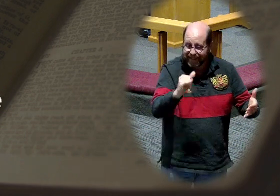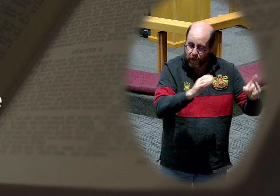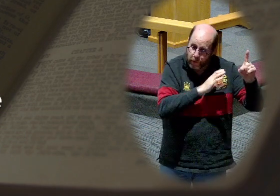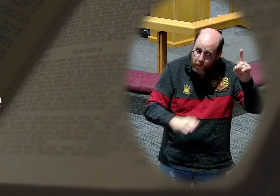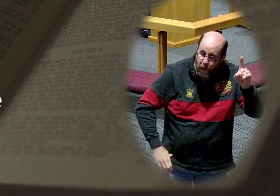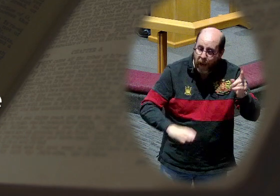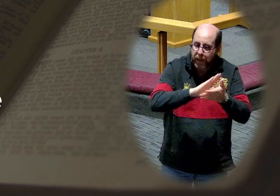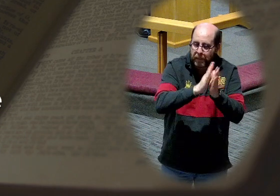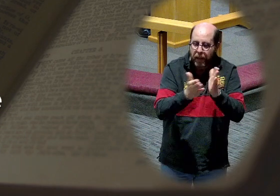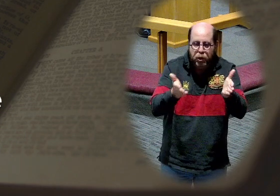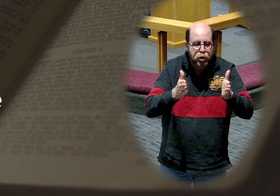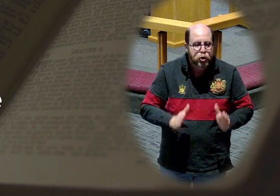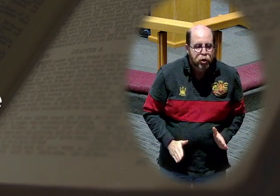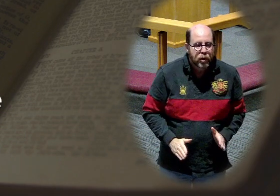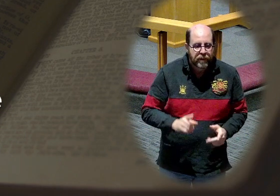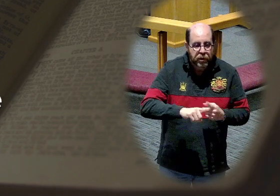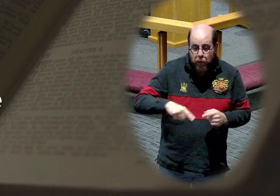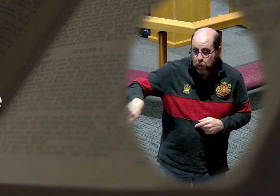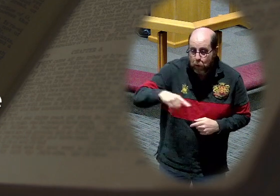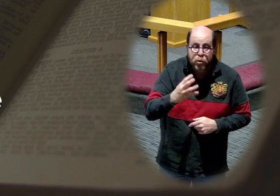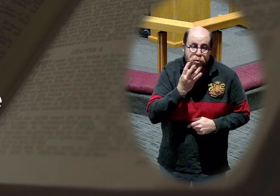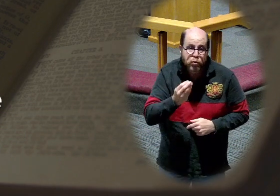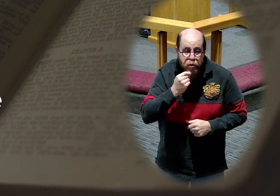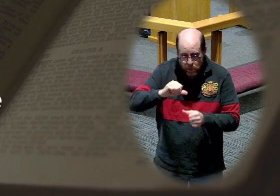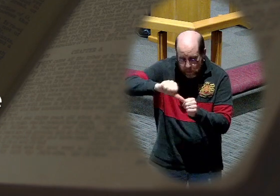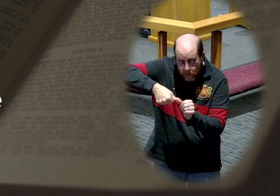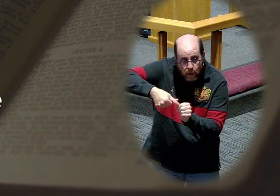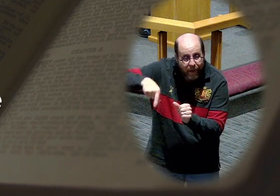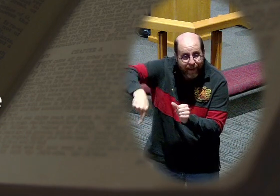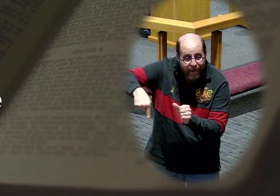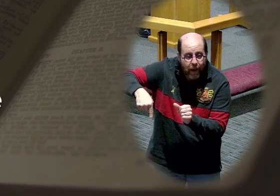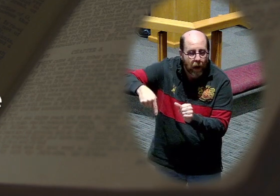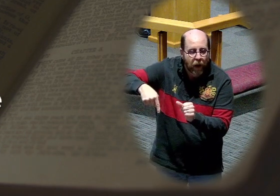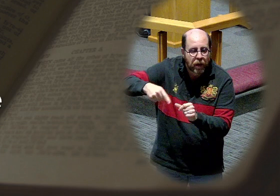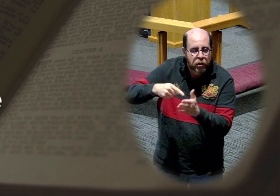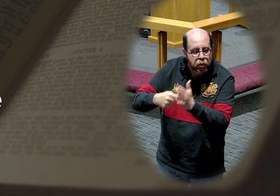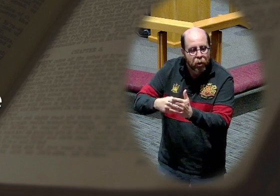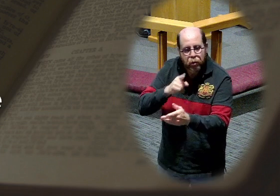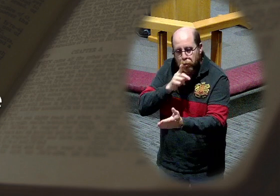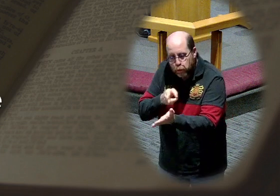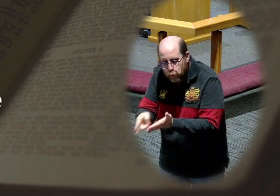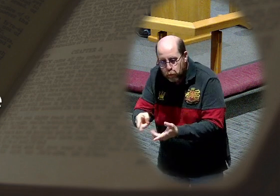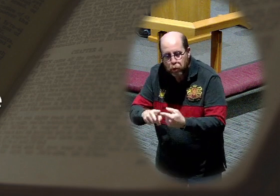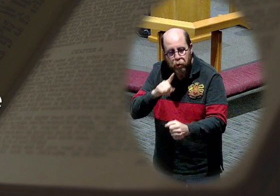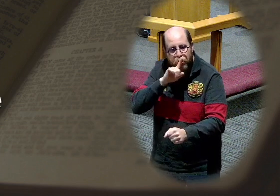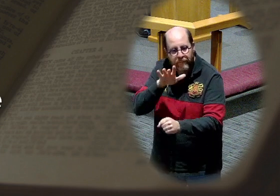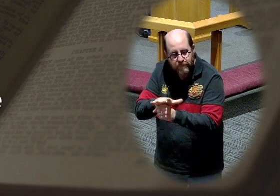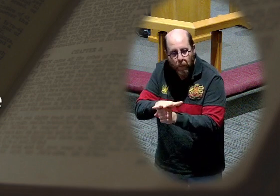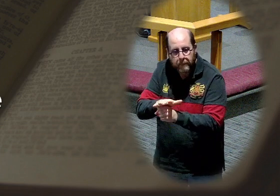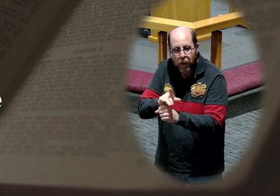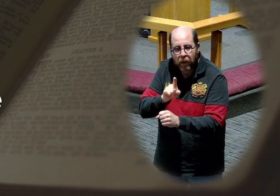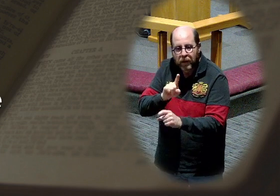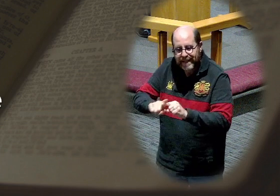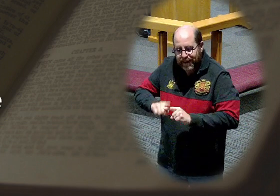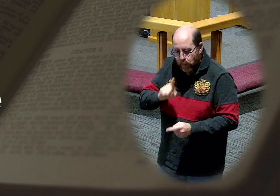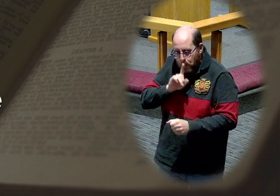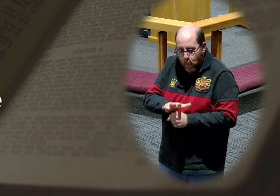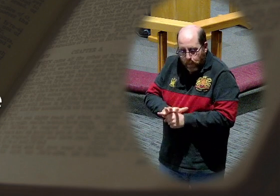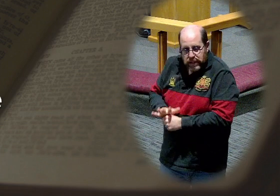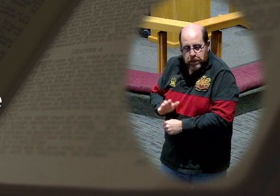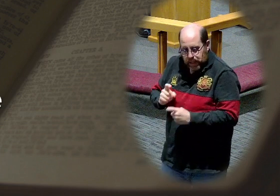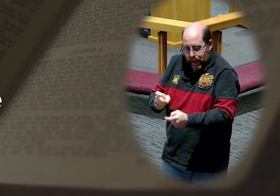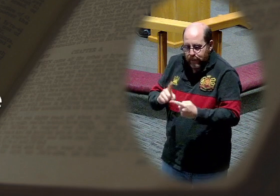became a servant to the circumcised to show God's truthfulness, in order to confirm the promises given to the